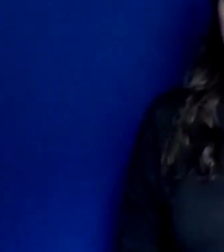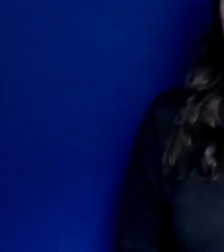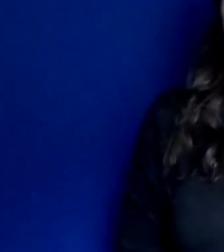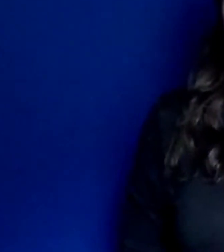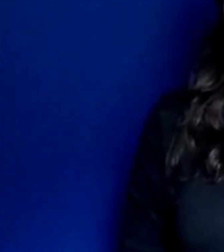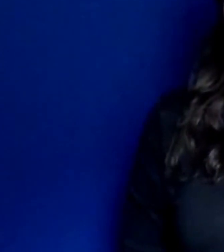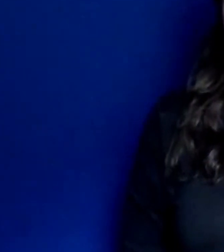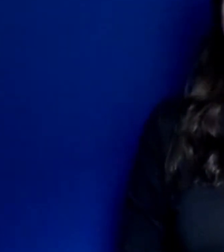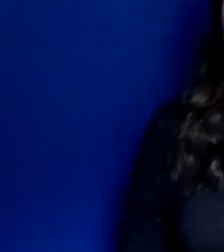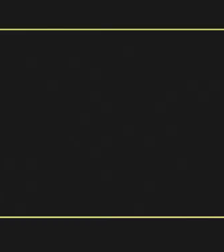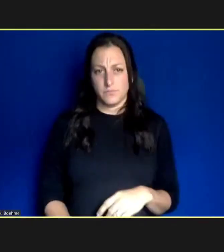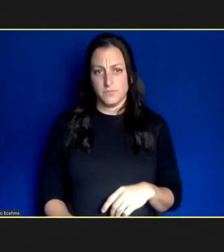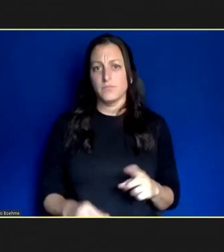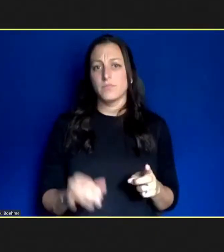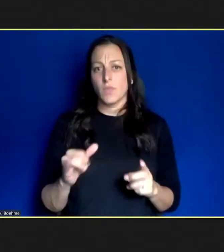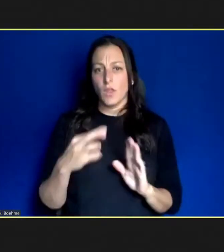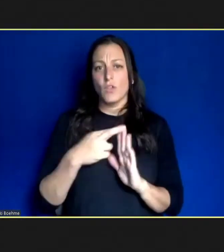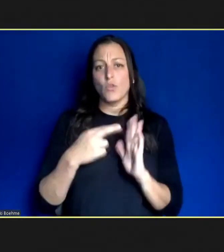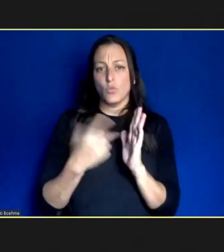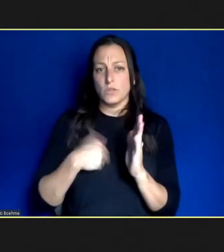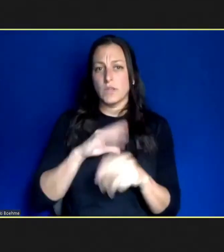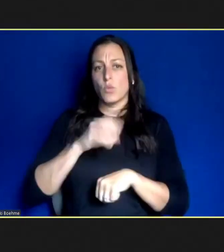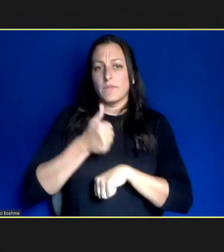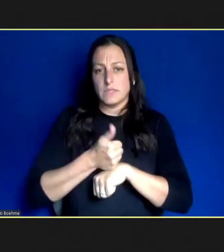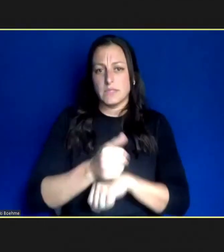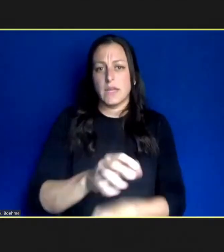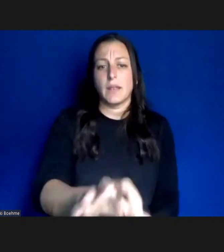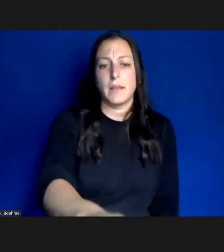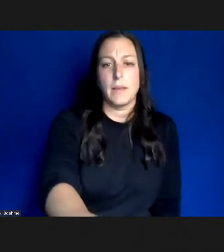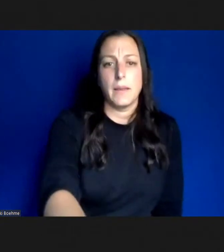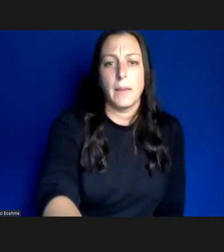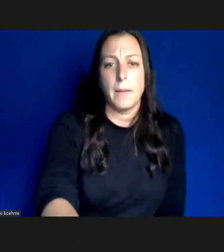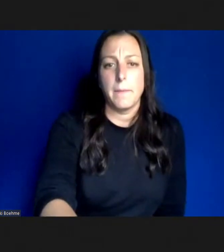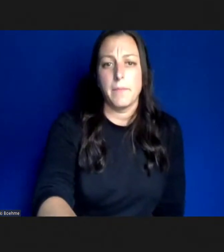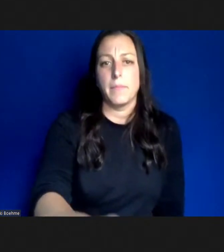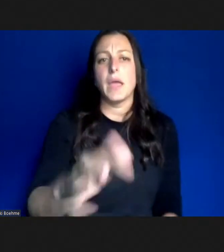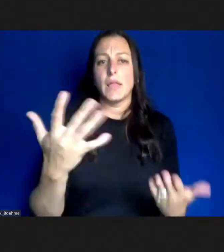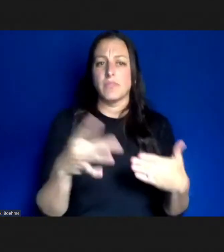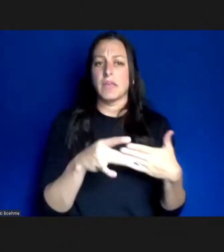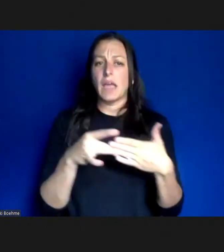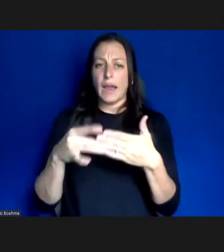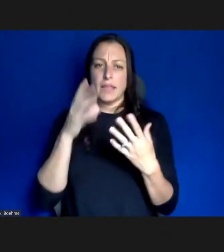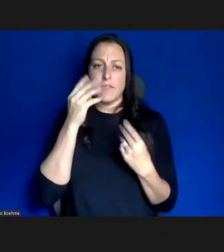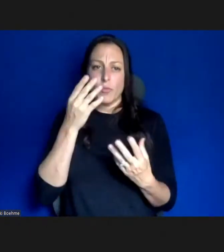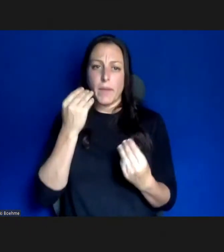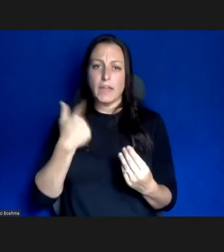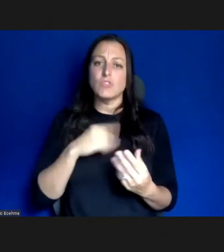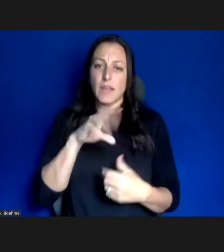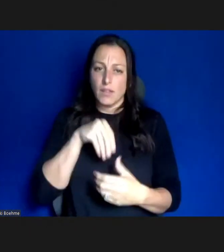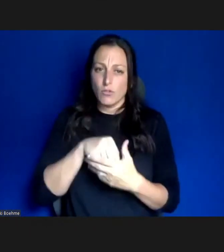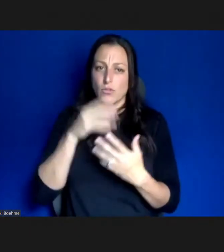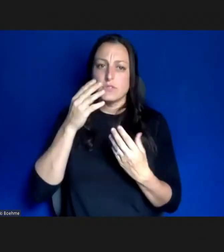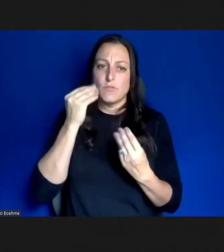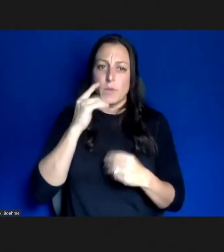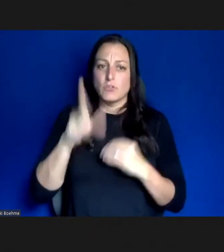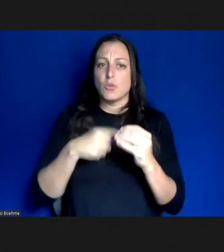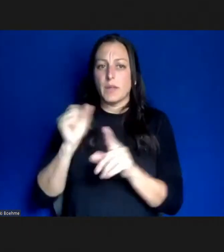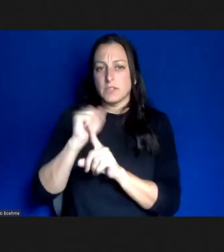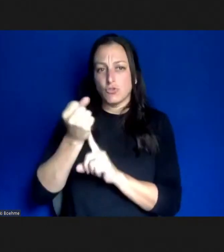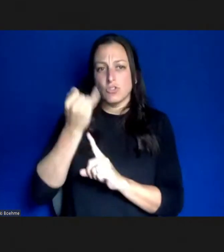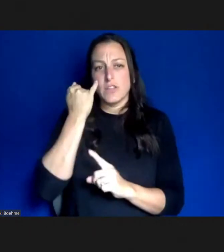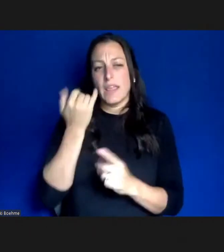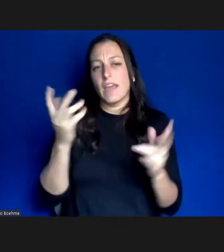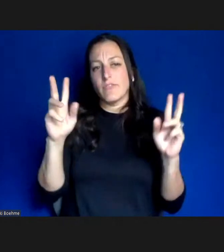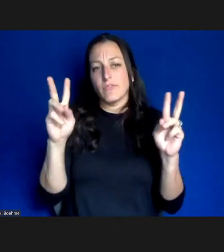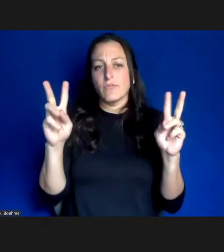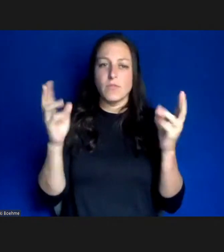So the guidance that we've put together does include information about situations that would be considered lower risk